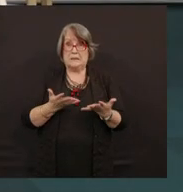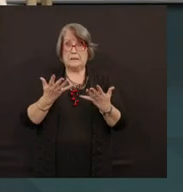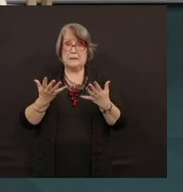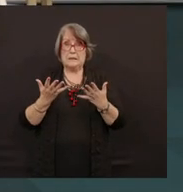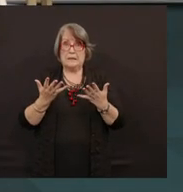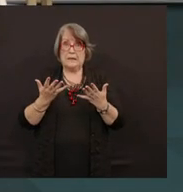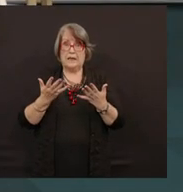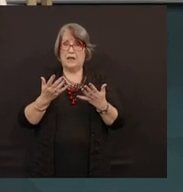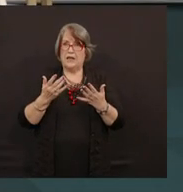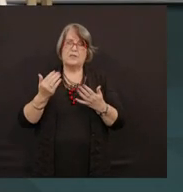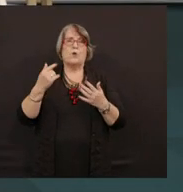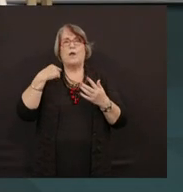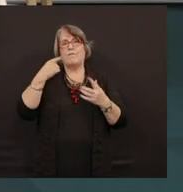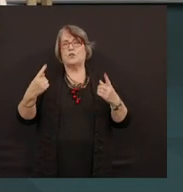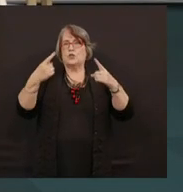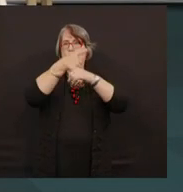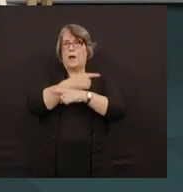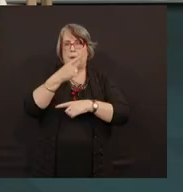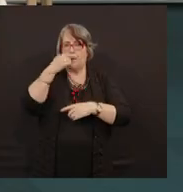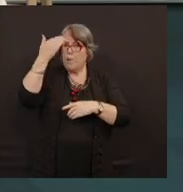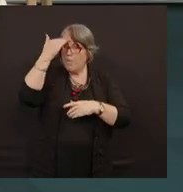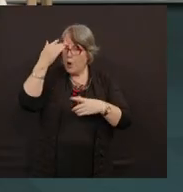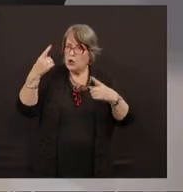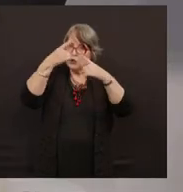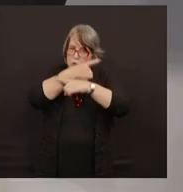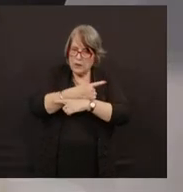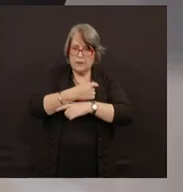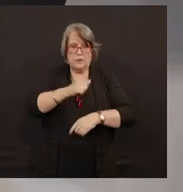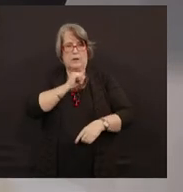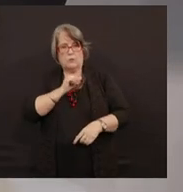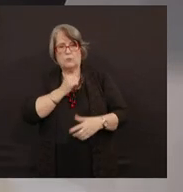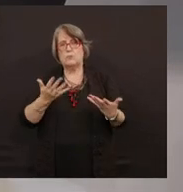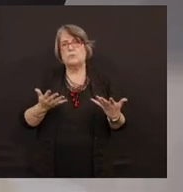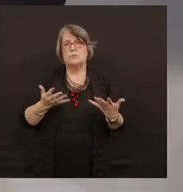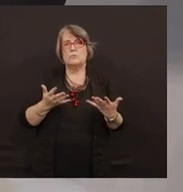it's a mindset shift, and it is about